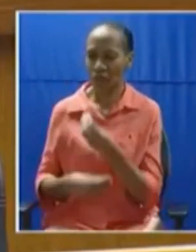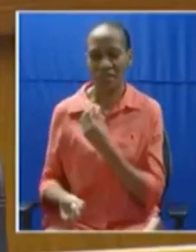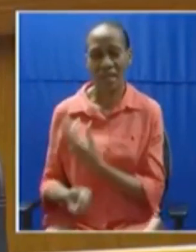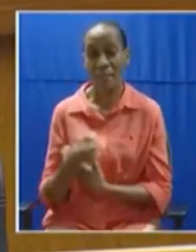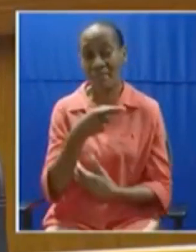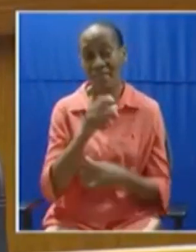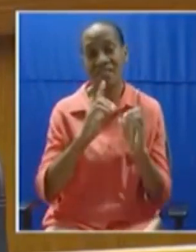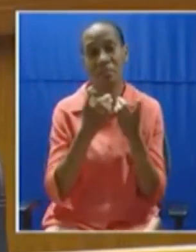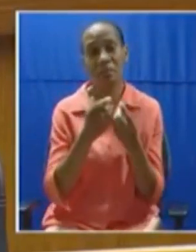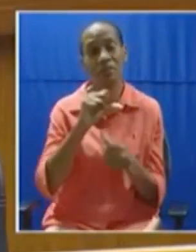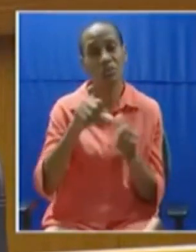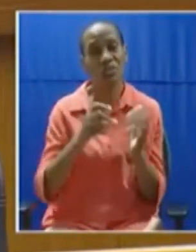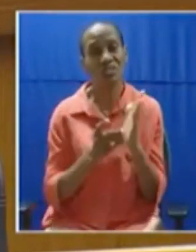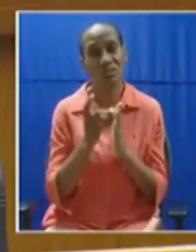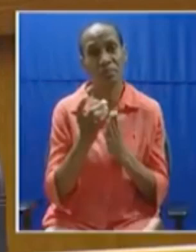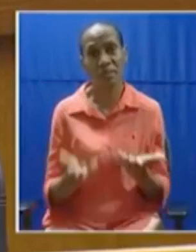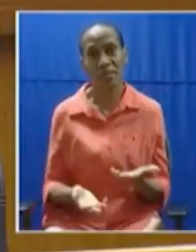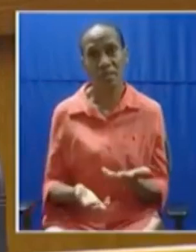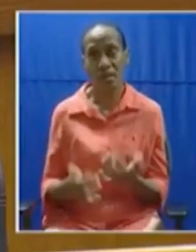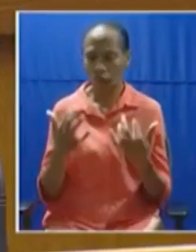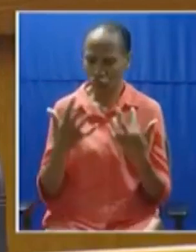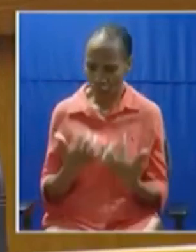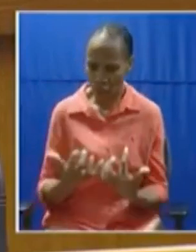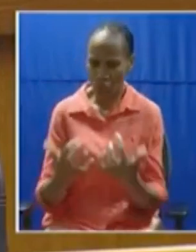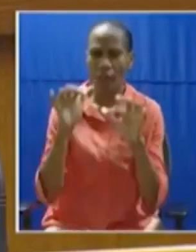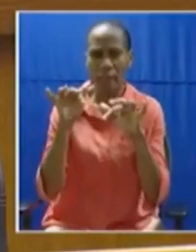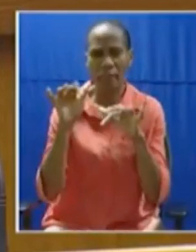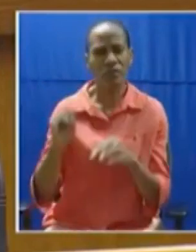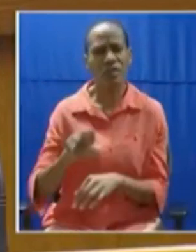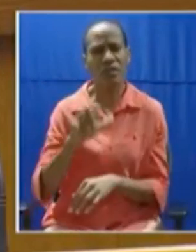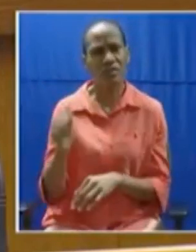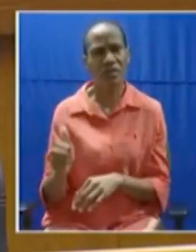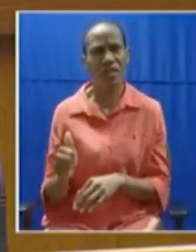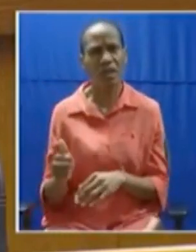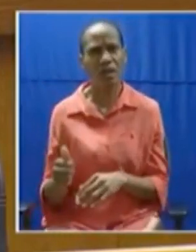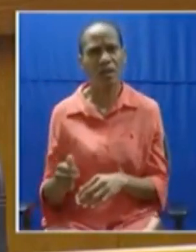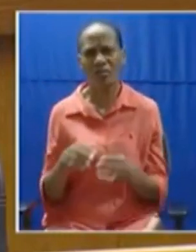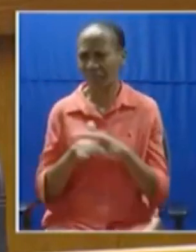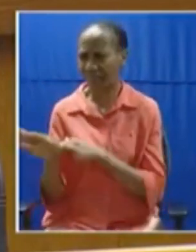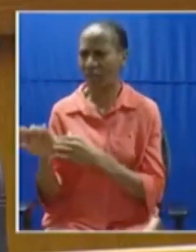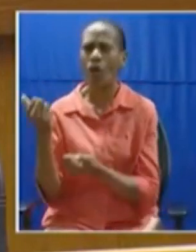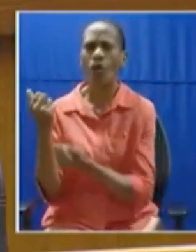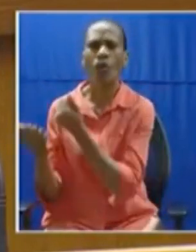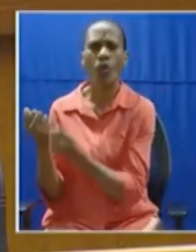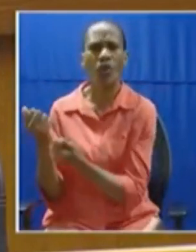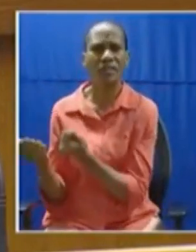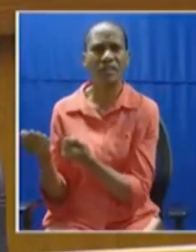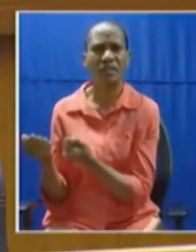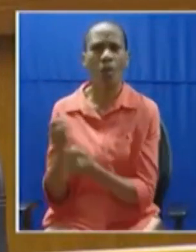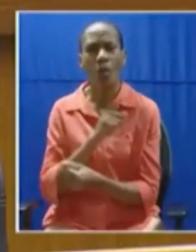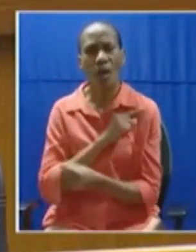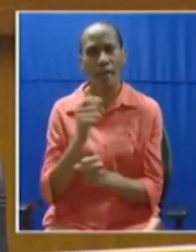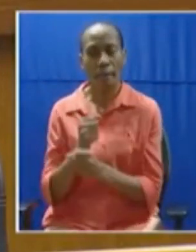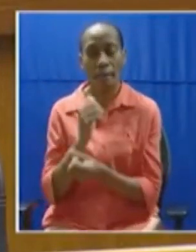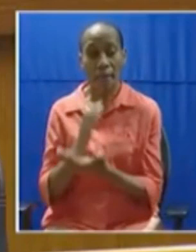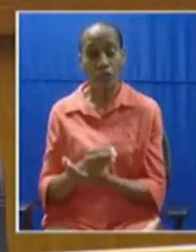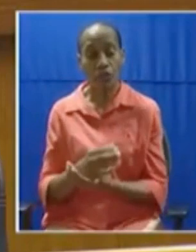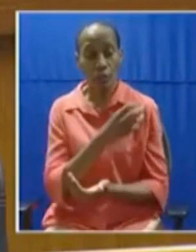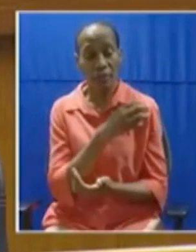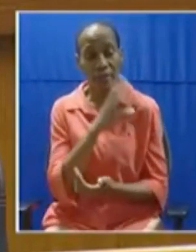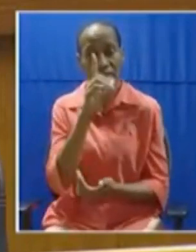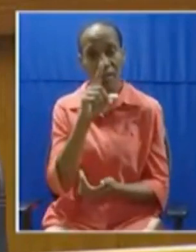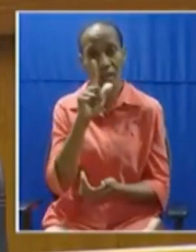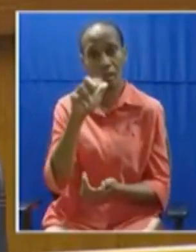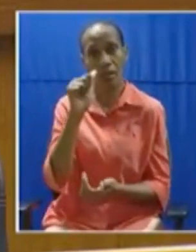Social Development. South Africans eventually had to turn to the courts to prevent Minister Dlamini from halting social